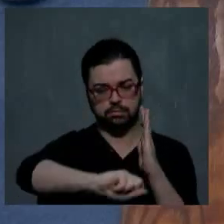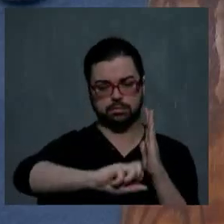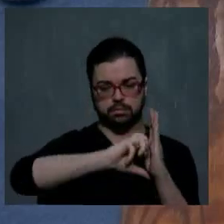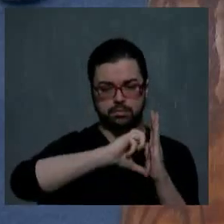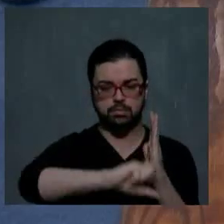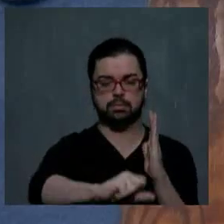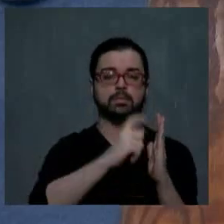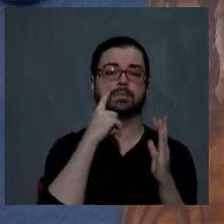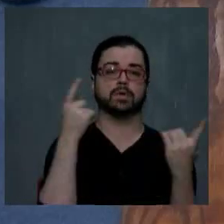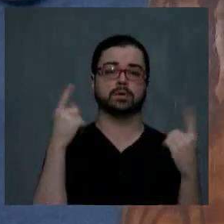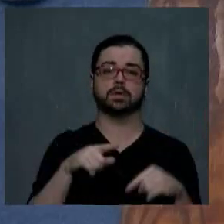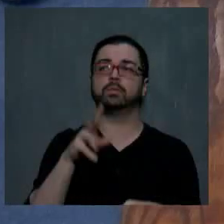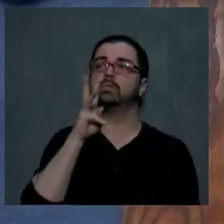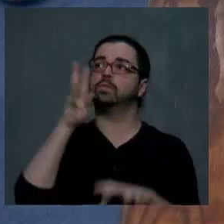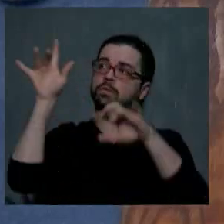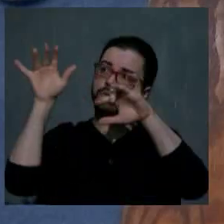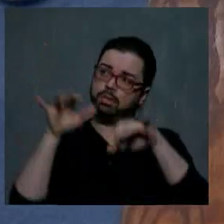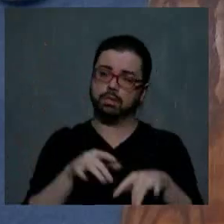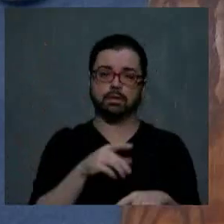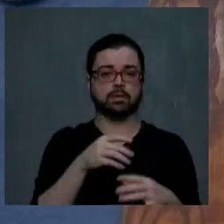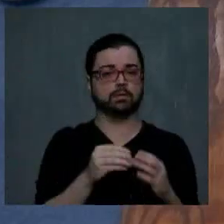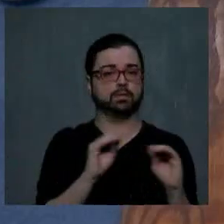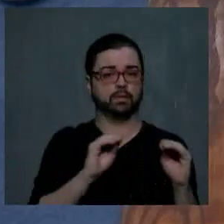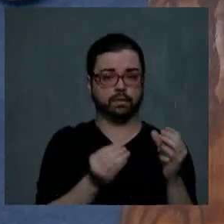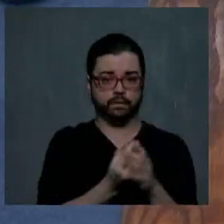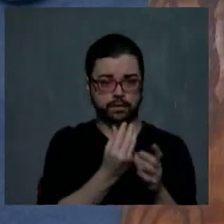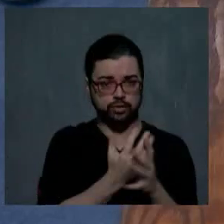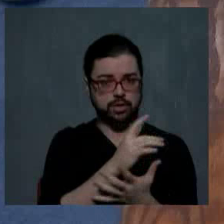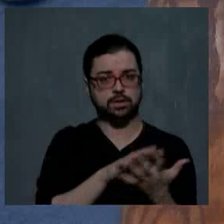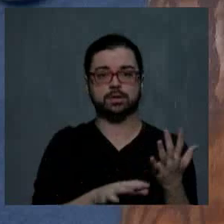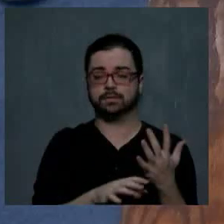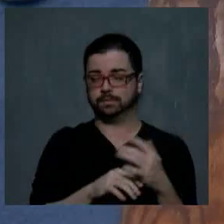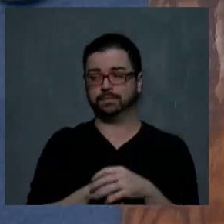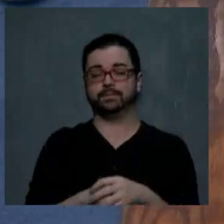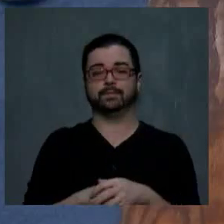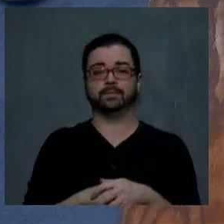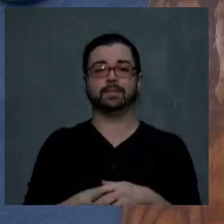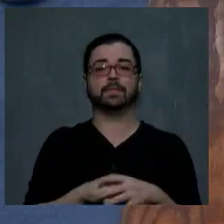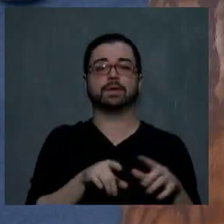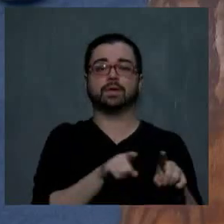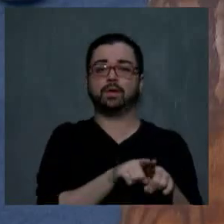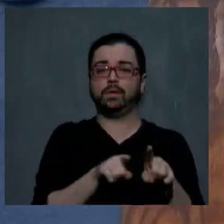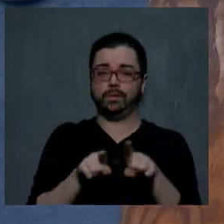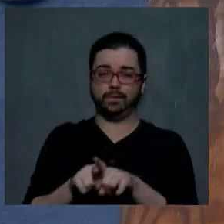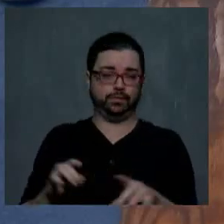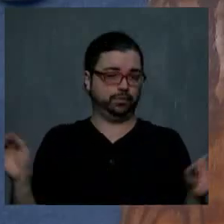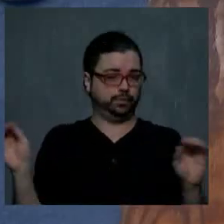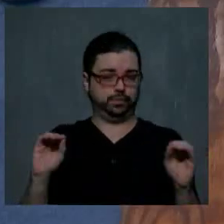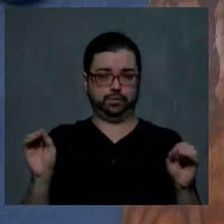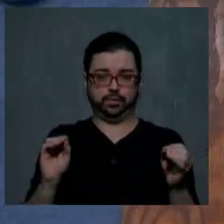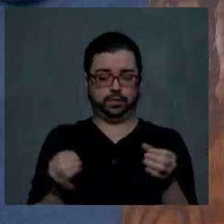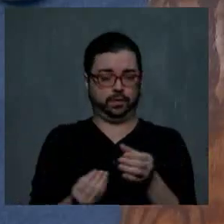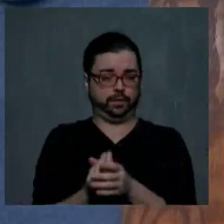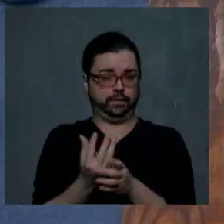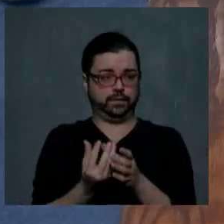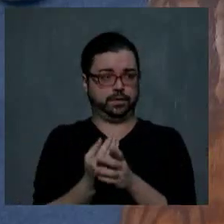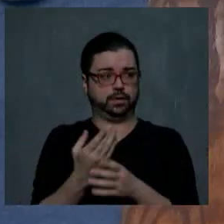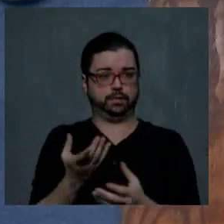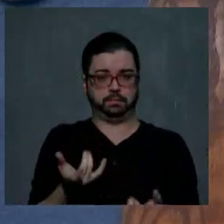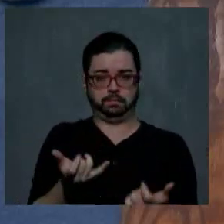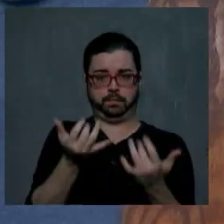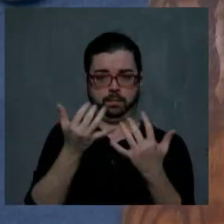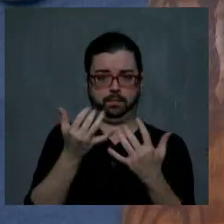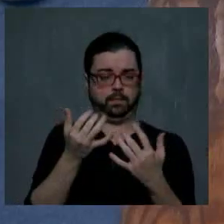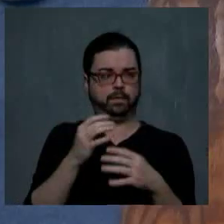part. Let's see, and then also no vegetated berm is being proposed to